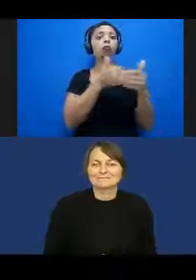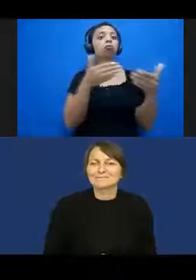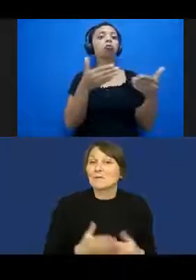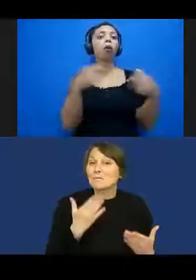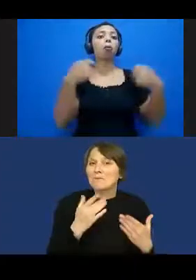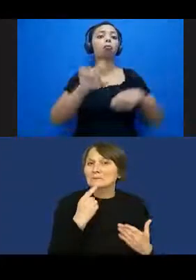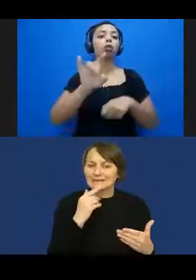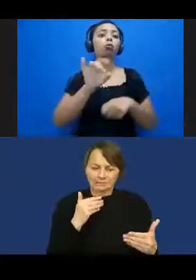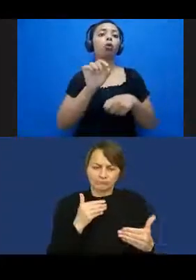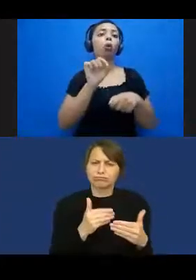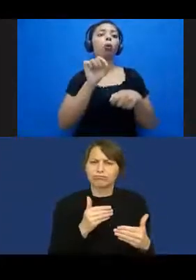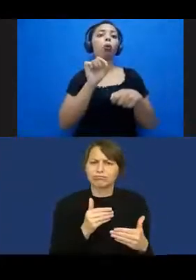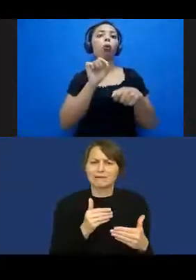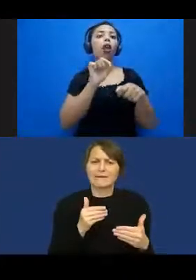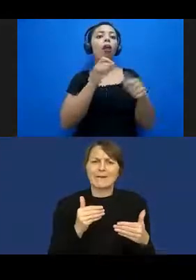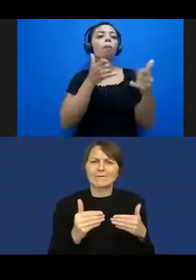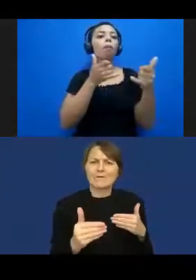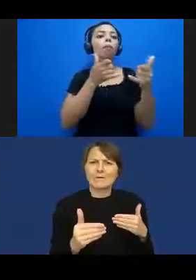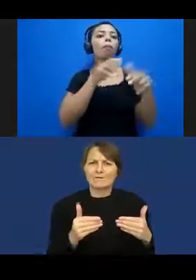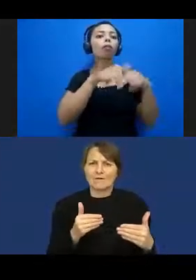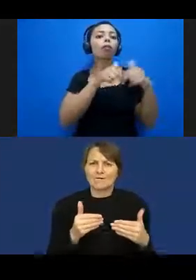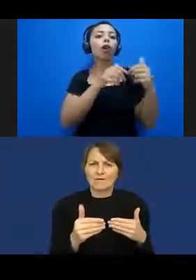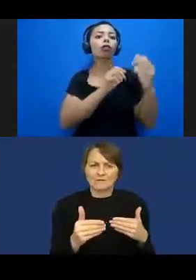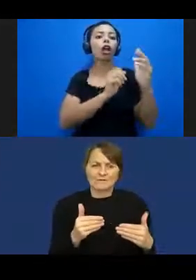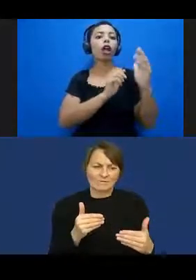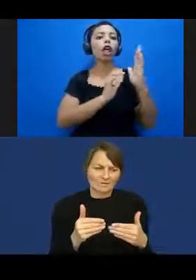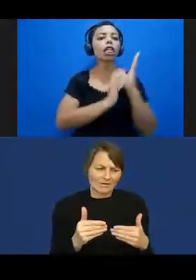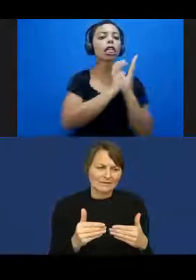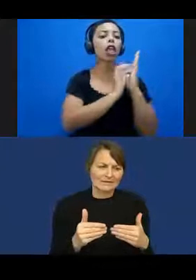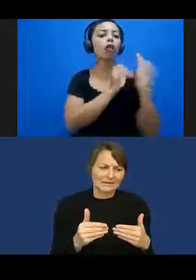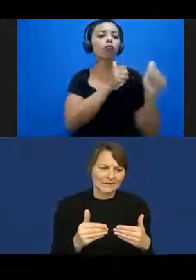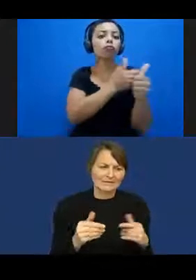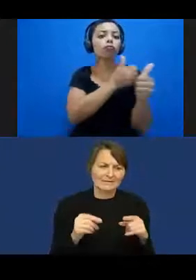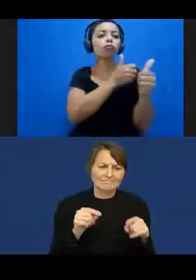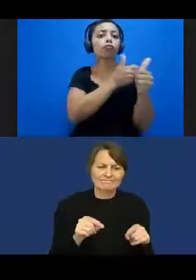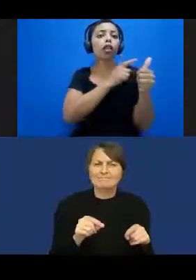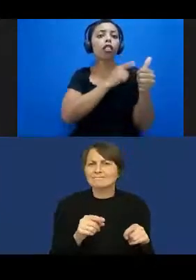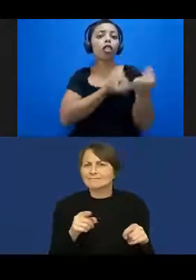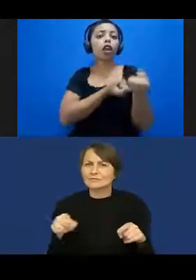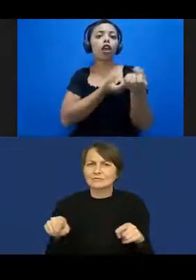proximity sensors, the iBeacons, and or the depth information from the depth camera.